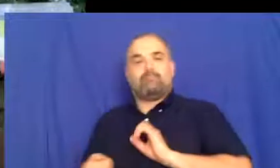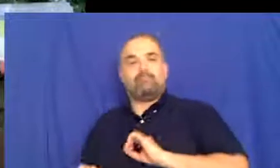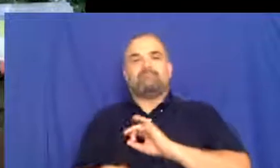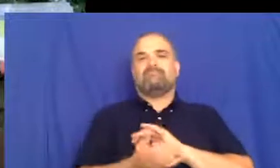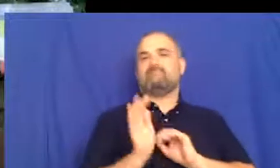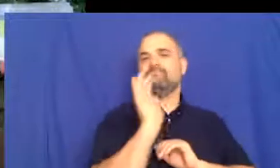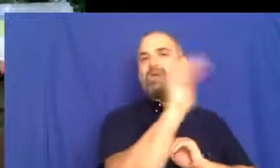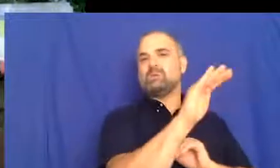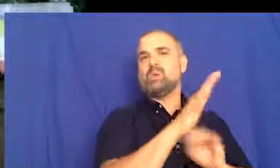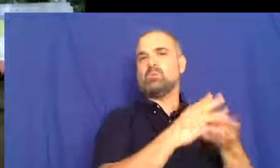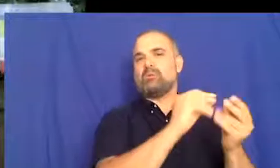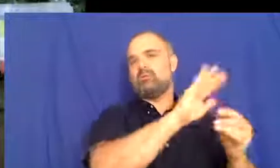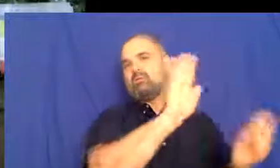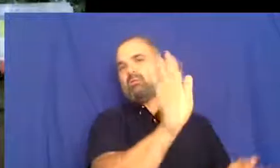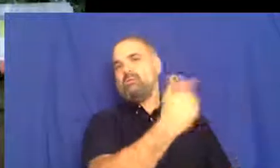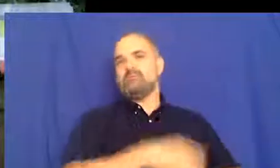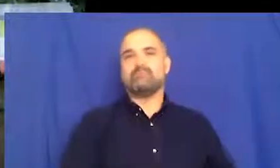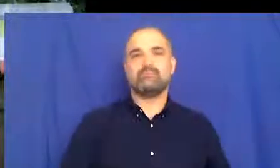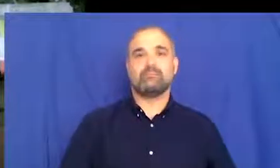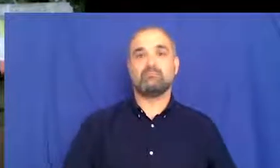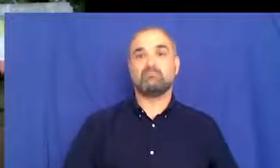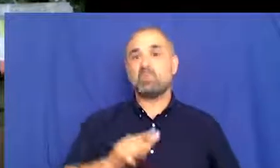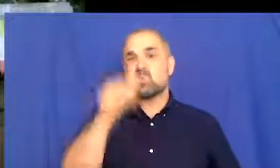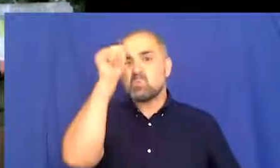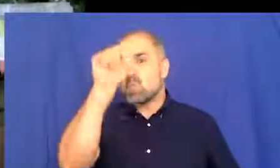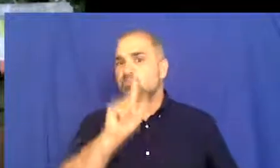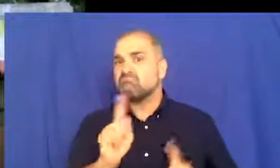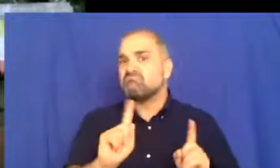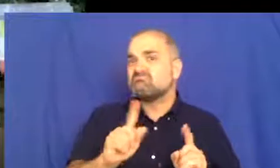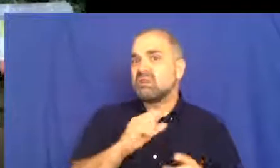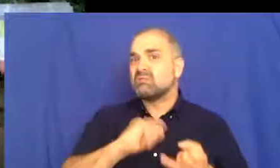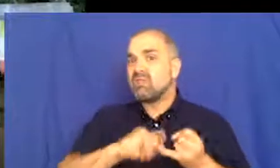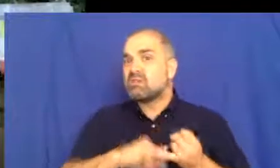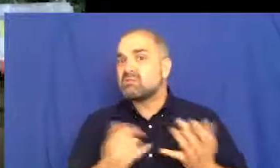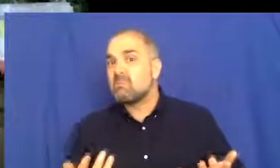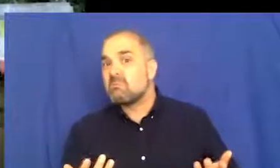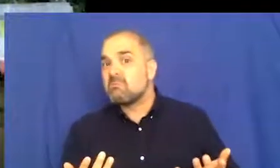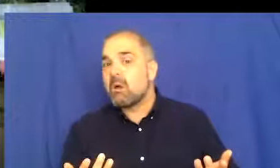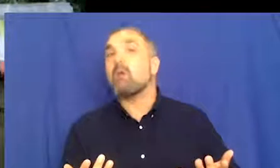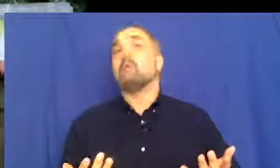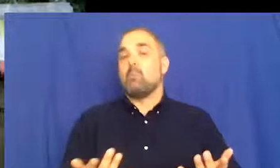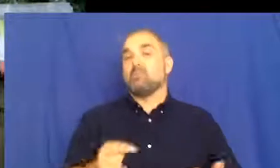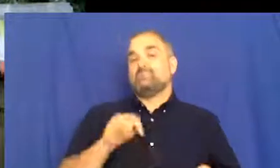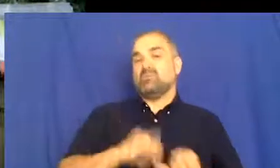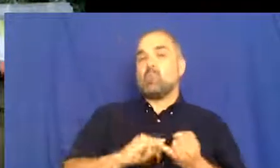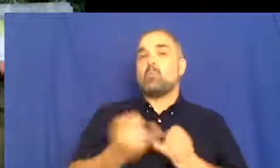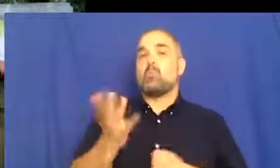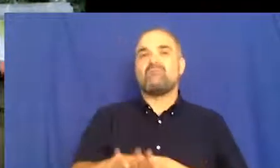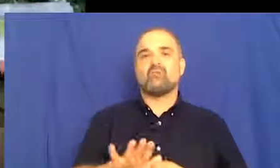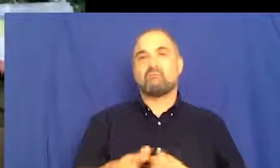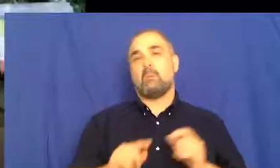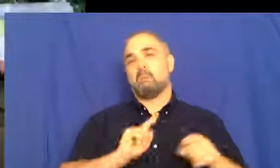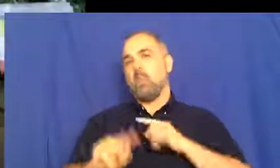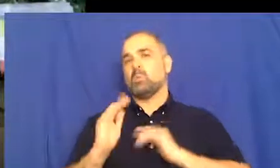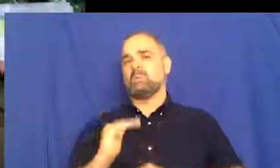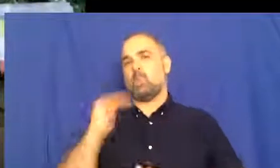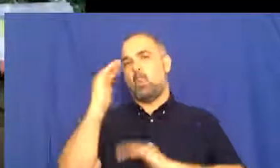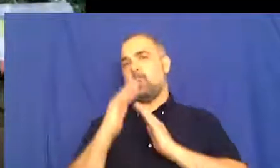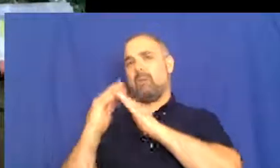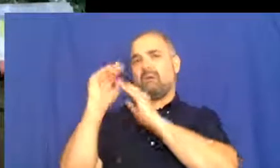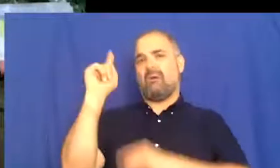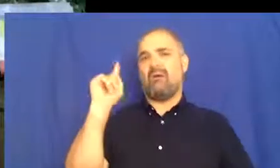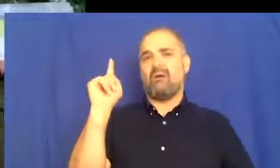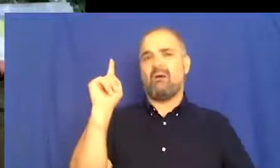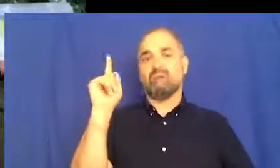gang. So guys, I'm not sure how much you actually know about skunks, but skunks come from mainly North America.